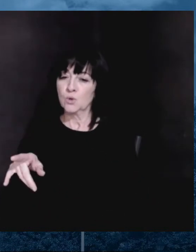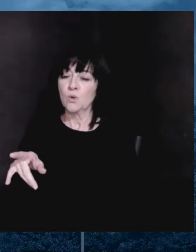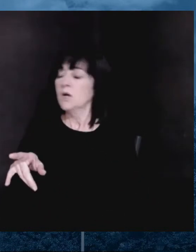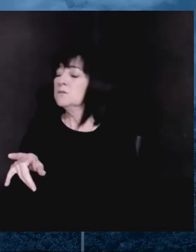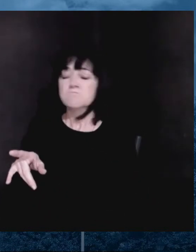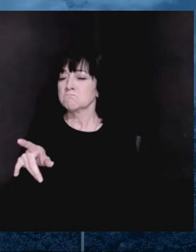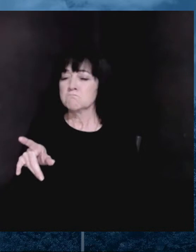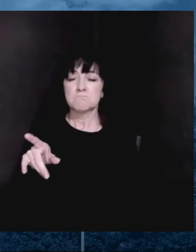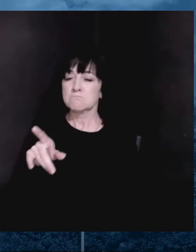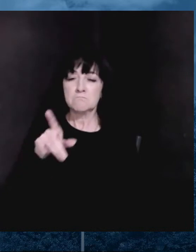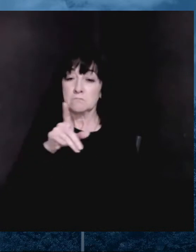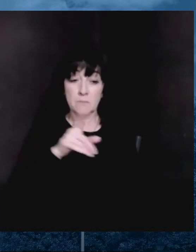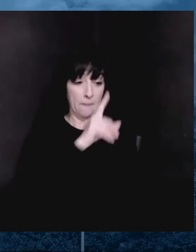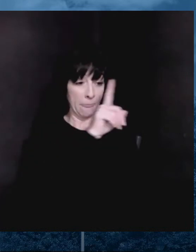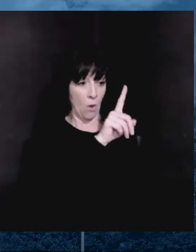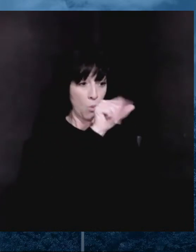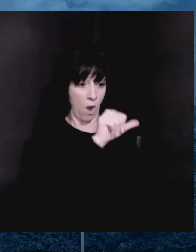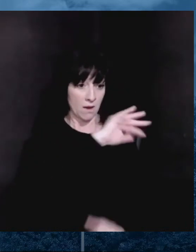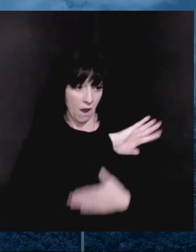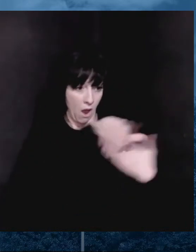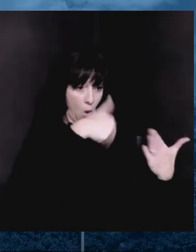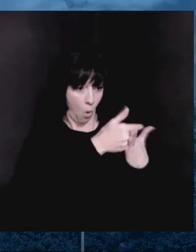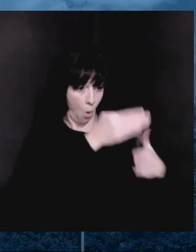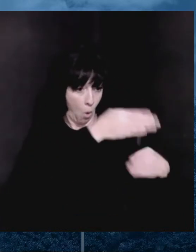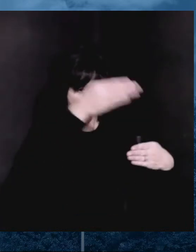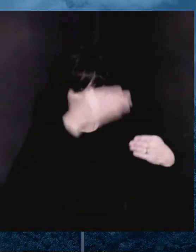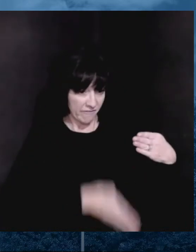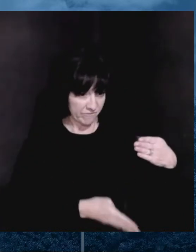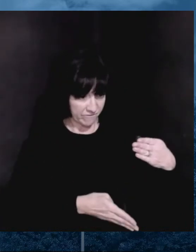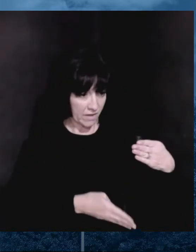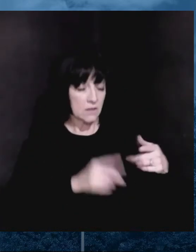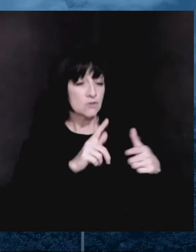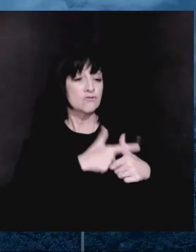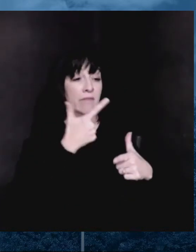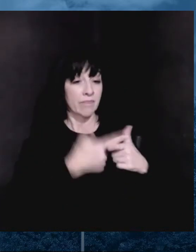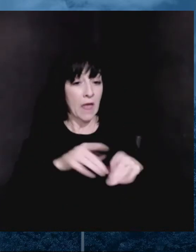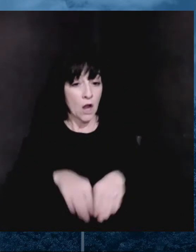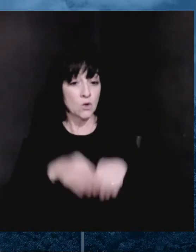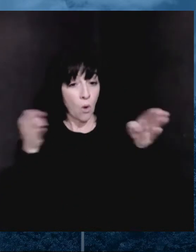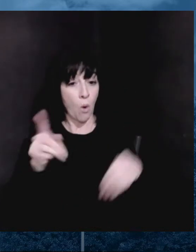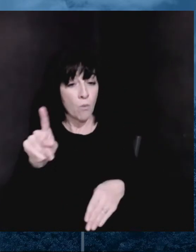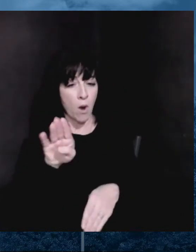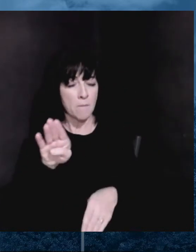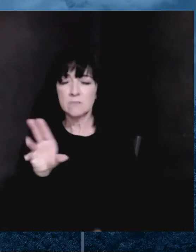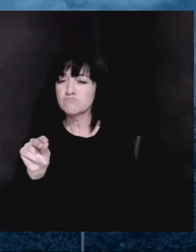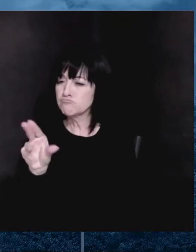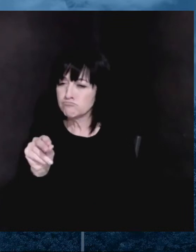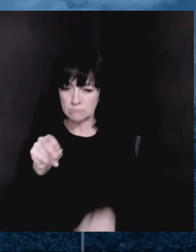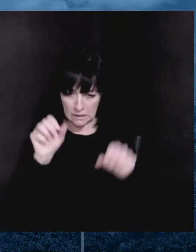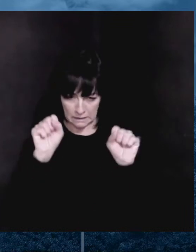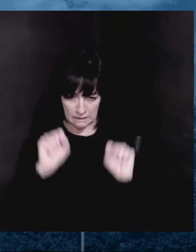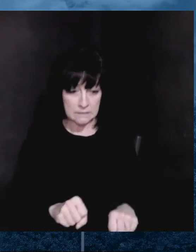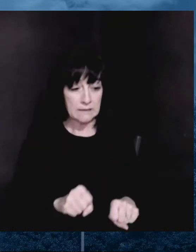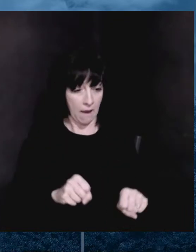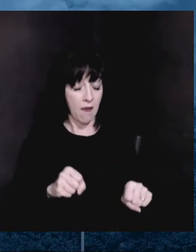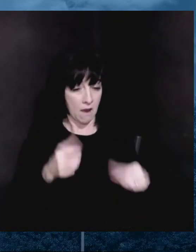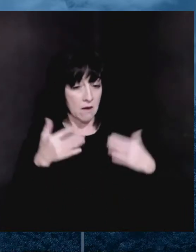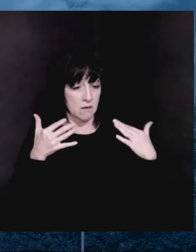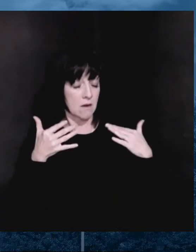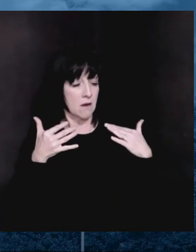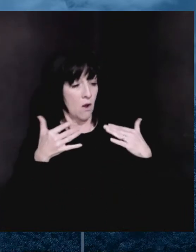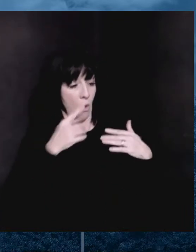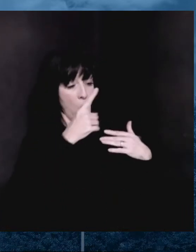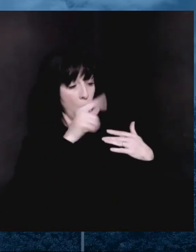as distinct, where you must finish one before you move into the other. We see them really as